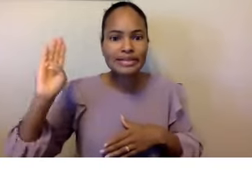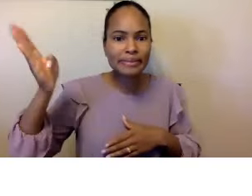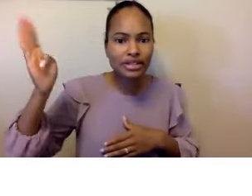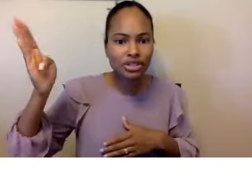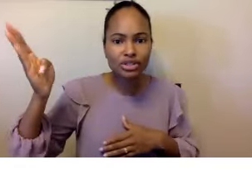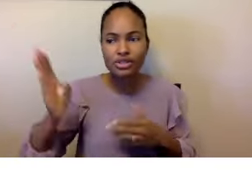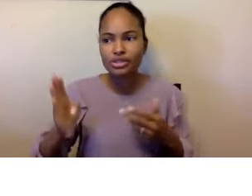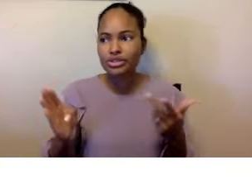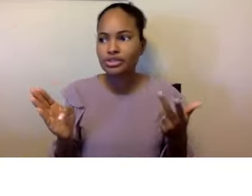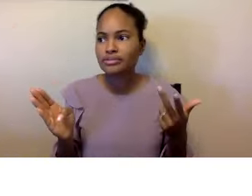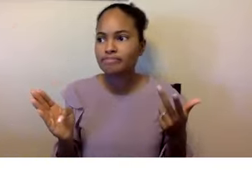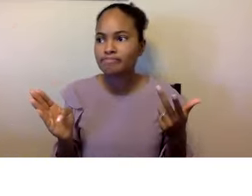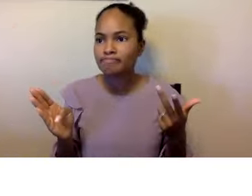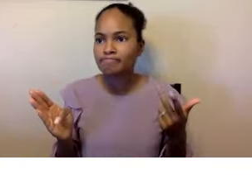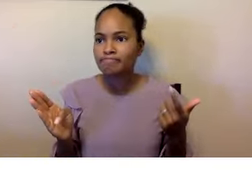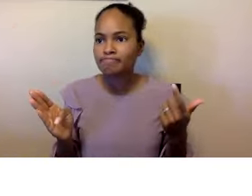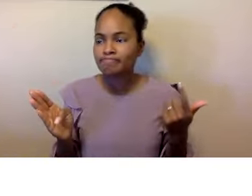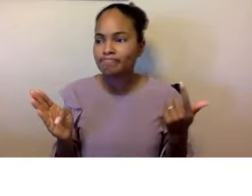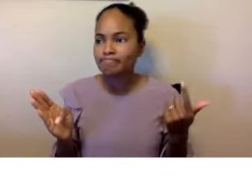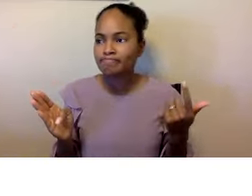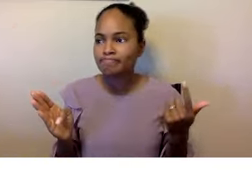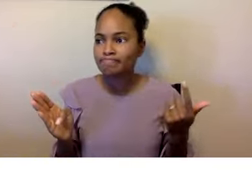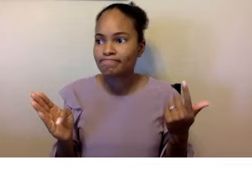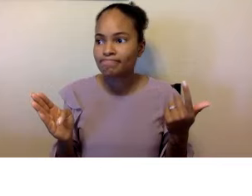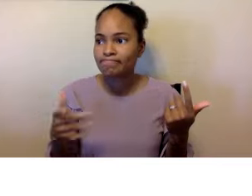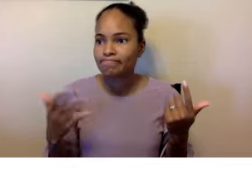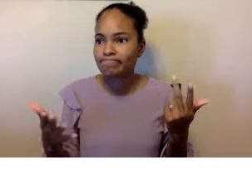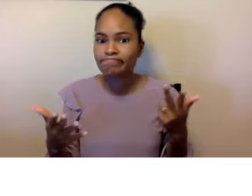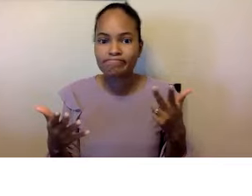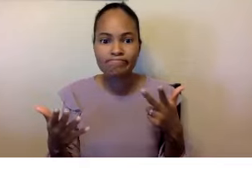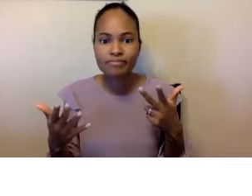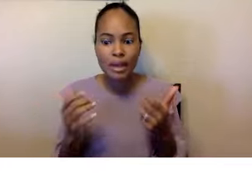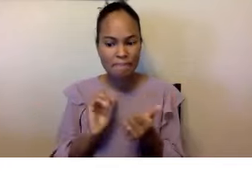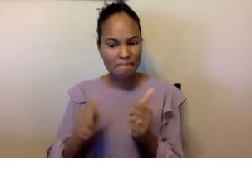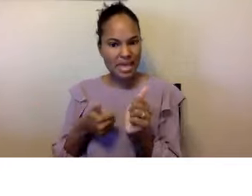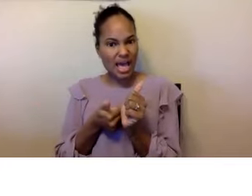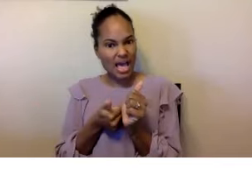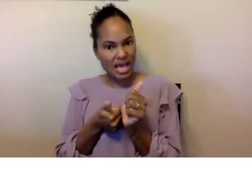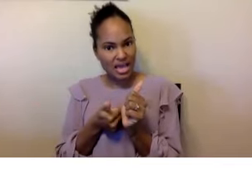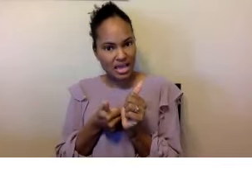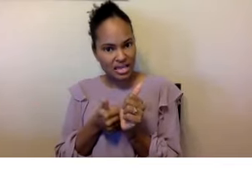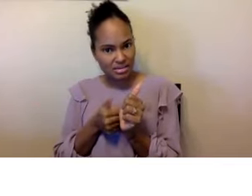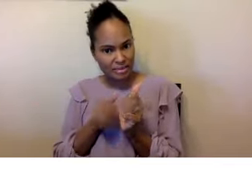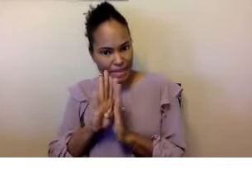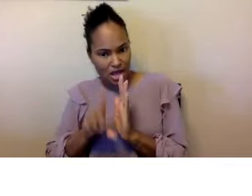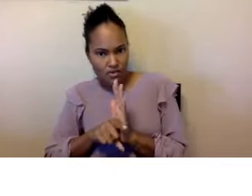speakers, and basically behind the scenes in